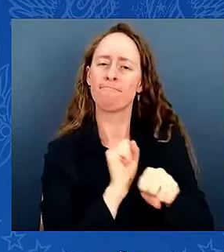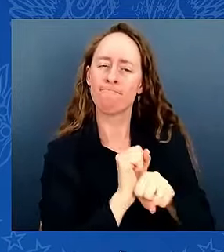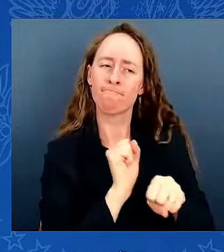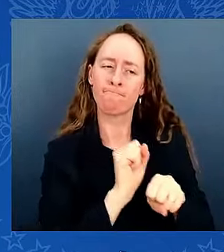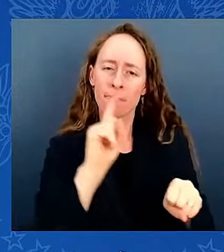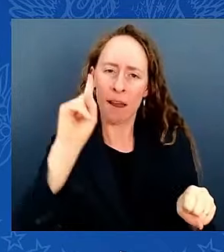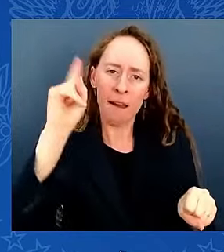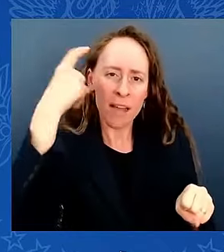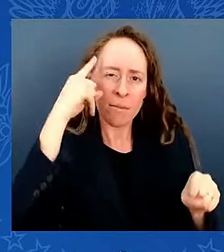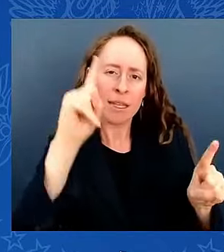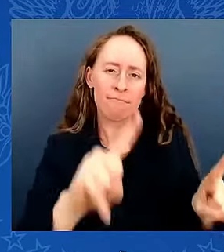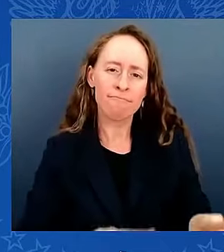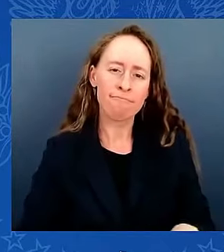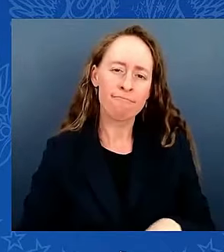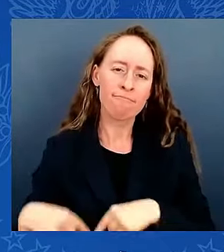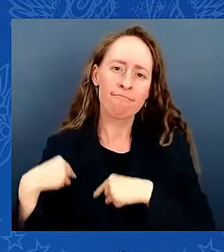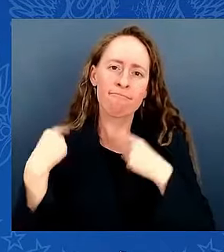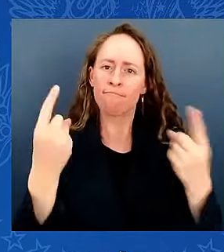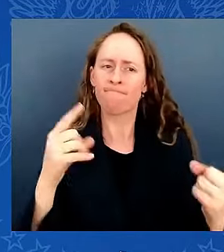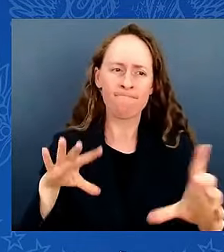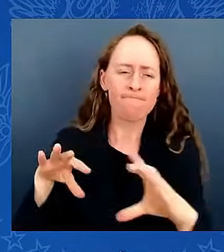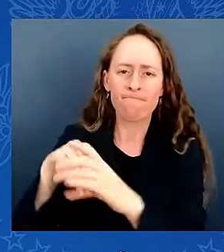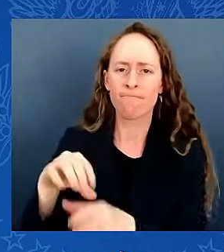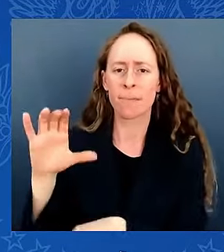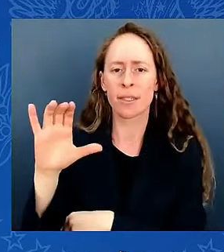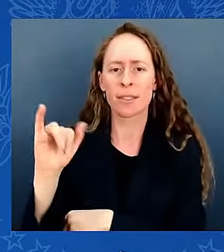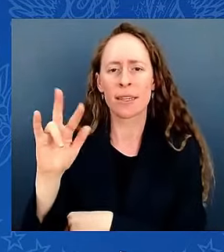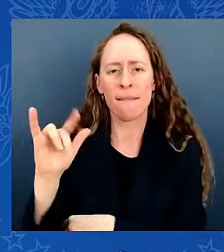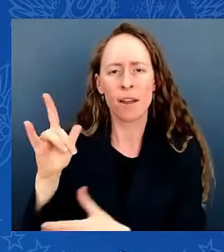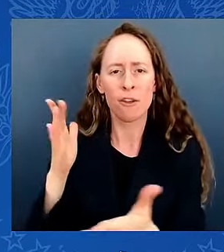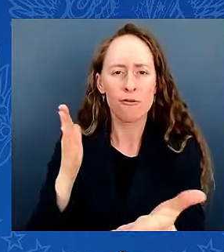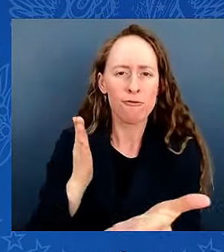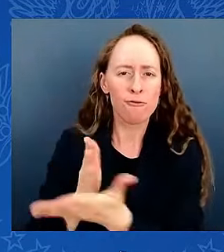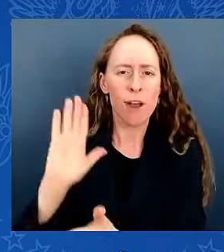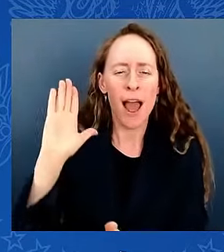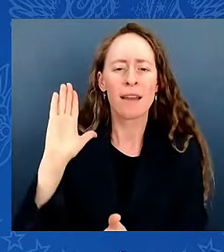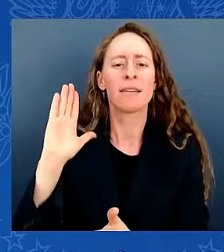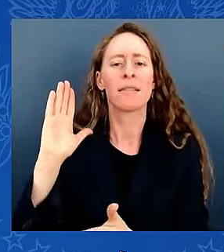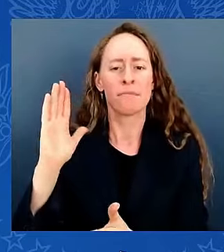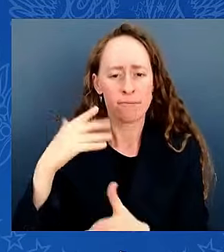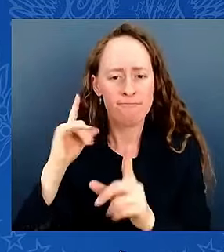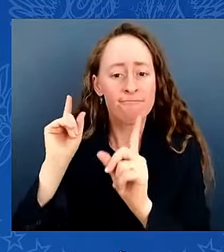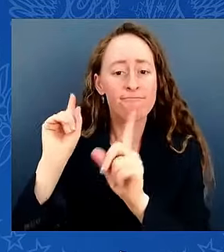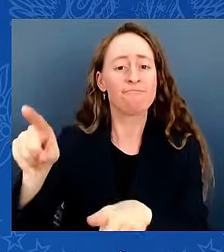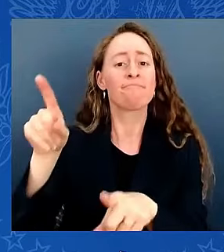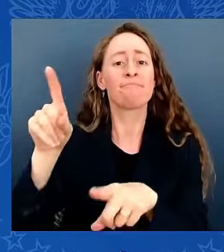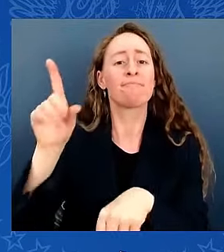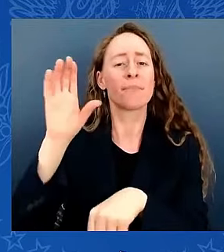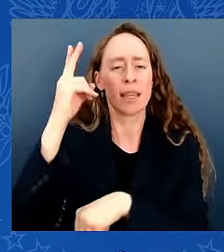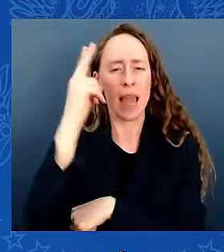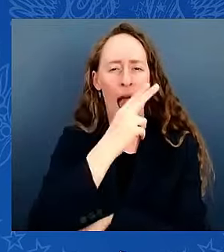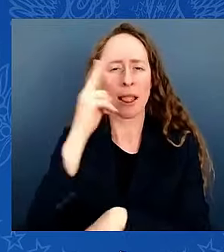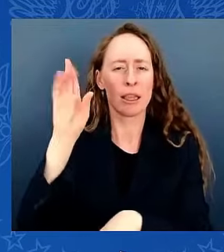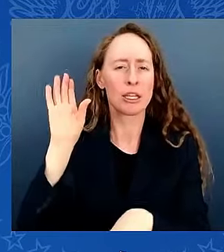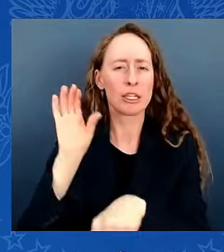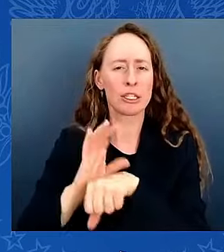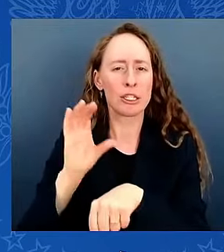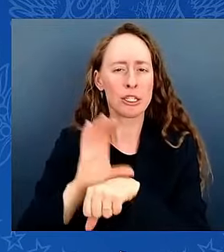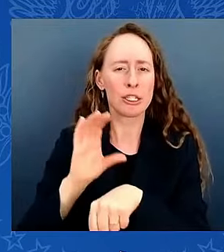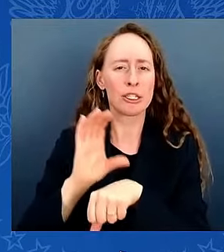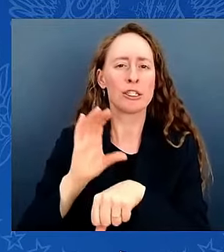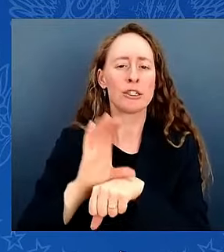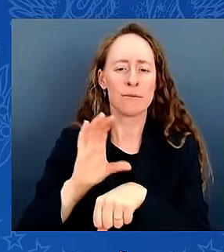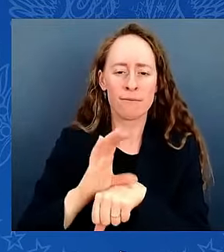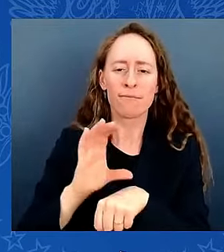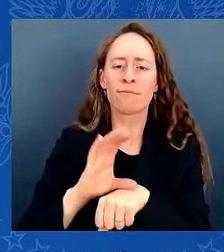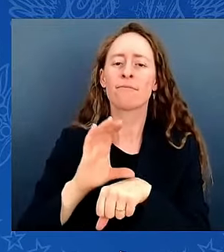attend morning mass at my Catholic church and then attend Sunday services at the AME Church in Wilmington, planning the desegregation efforts in